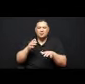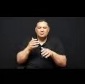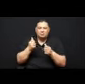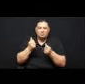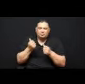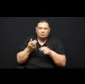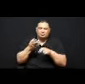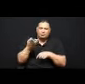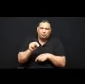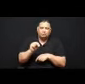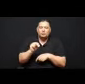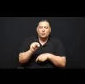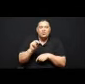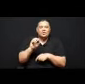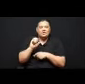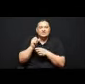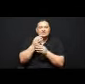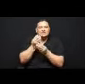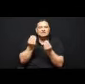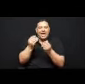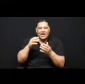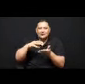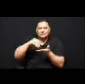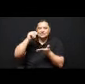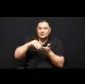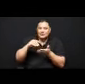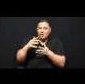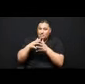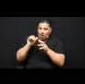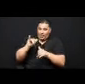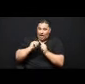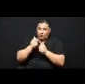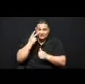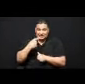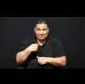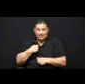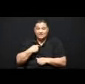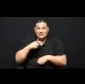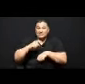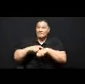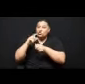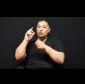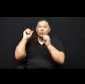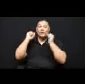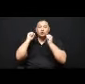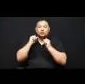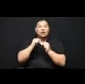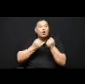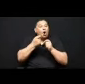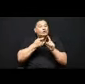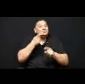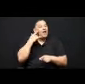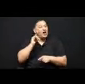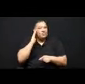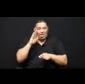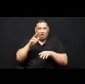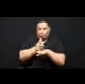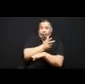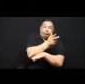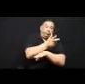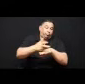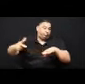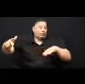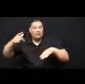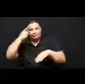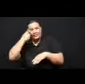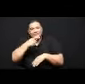time comes for winter, cars from California will slide off the roads because they didn't get snow tires this year, because